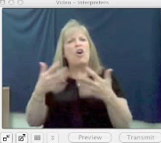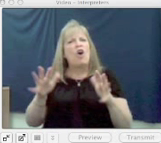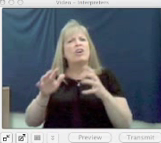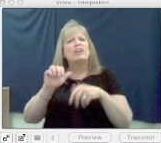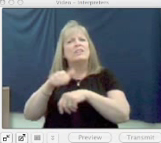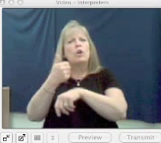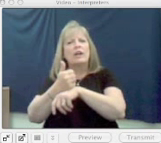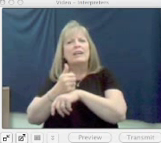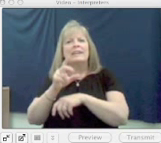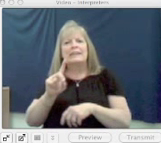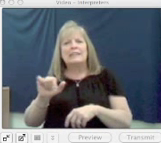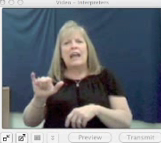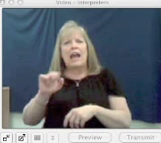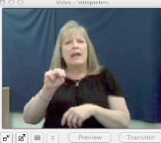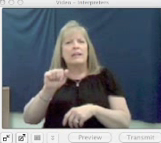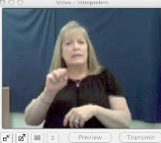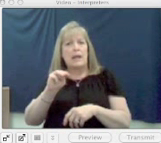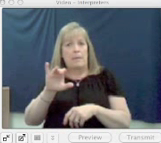dynamics.